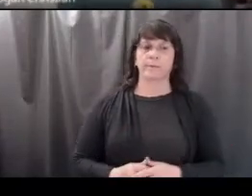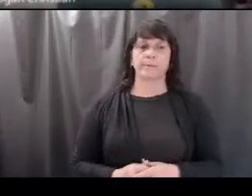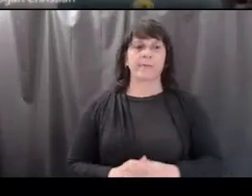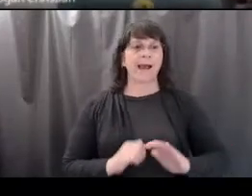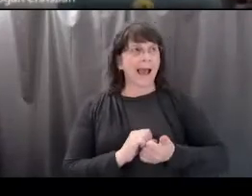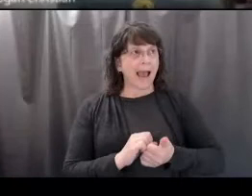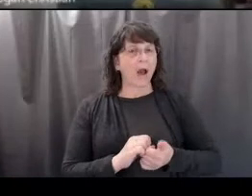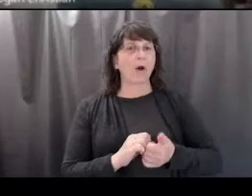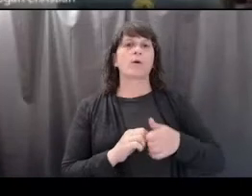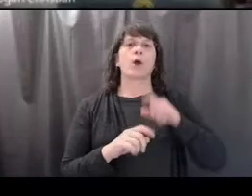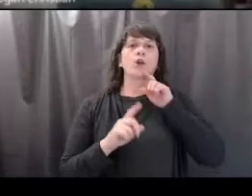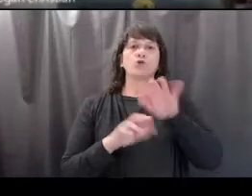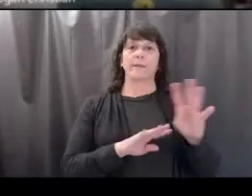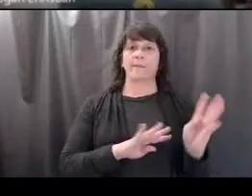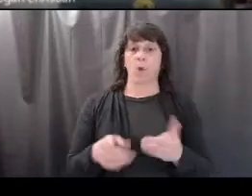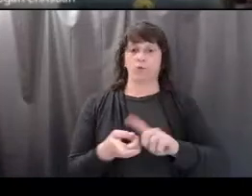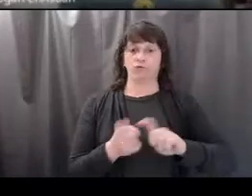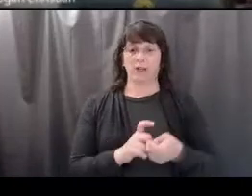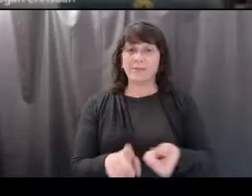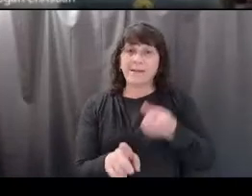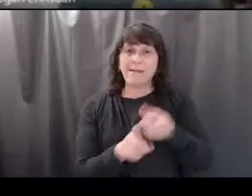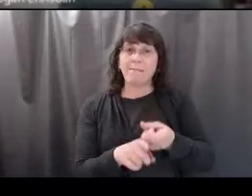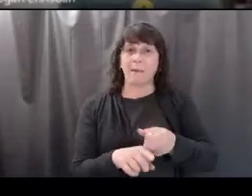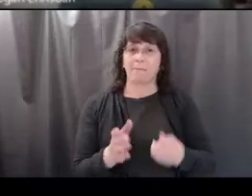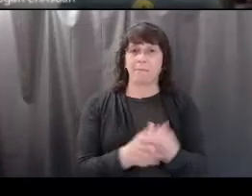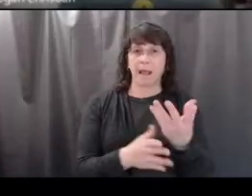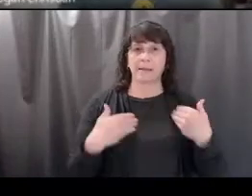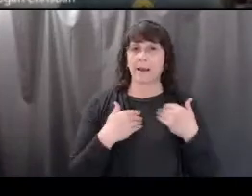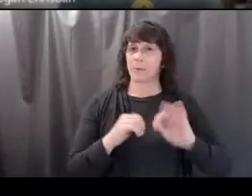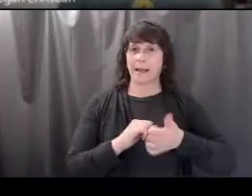do changes in stream flow impact the plants and animals?